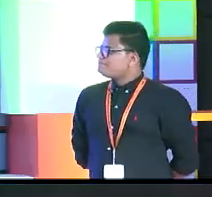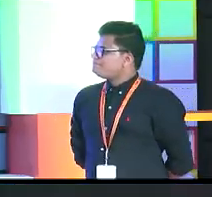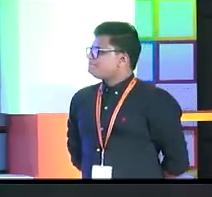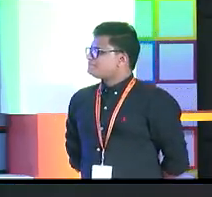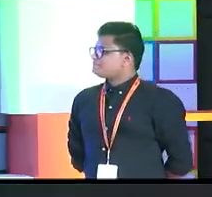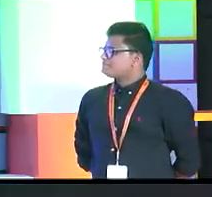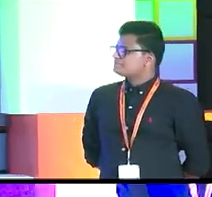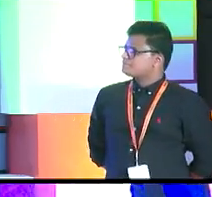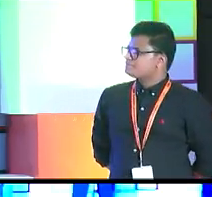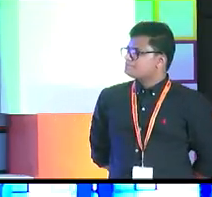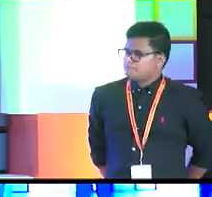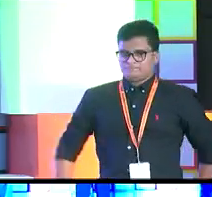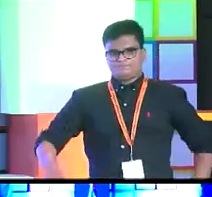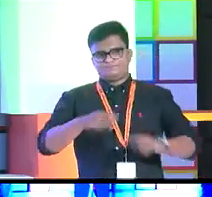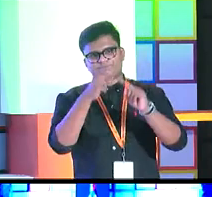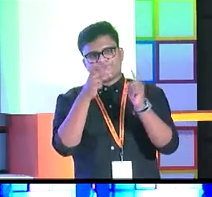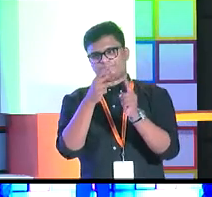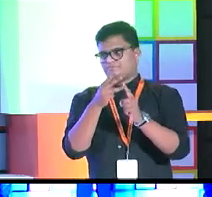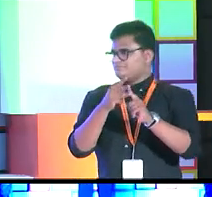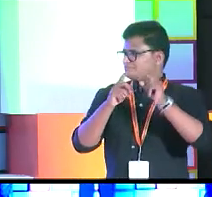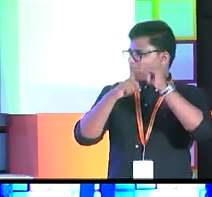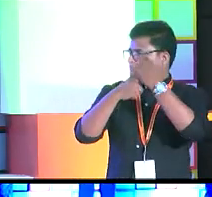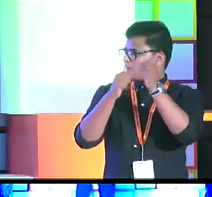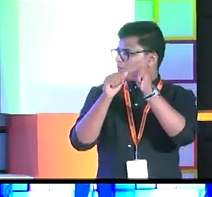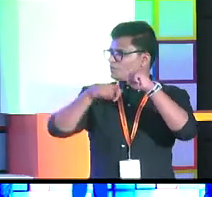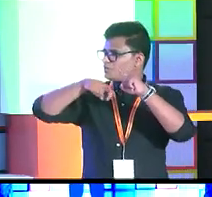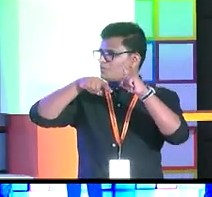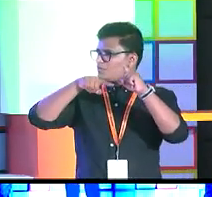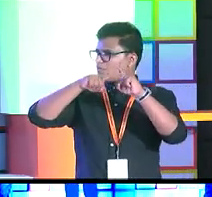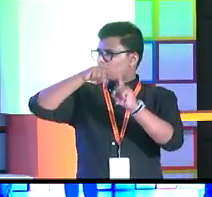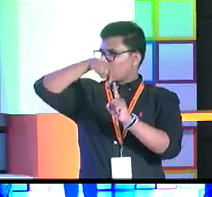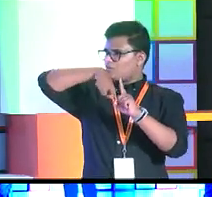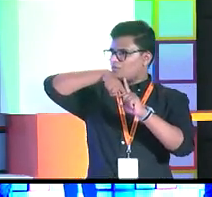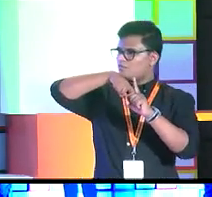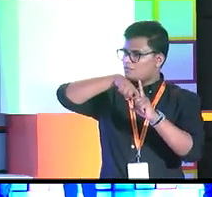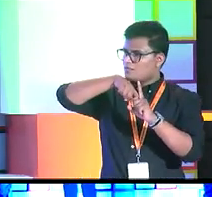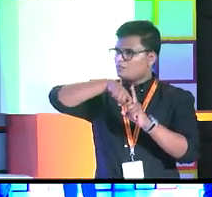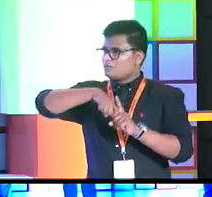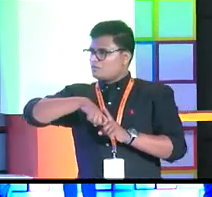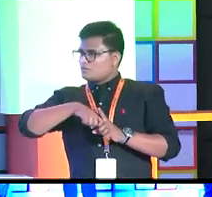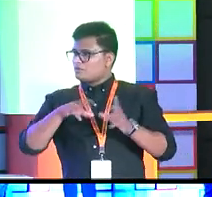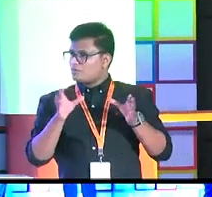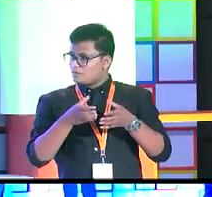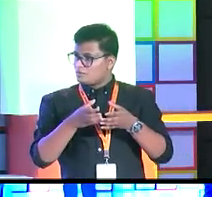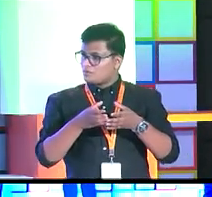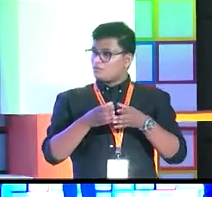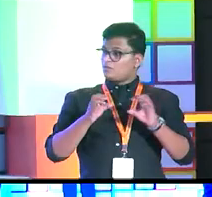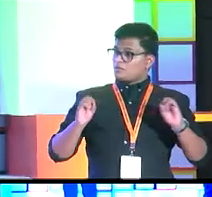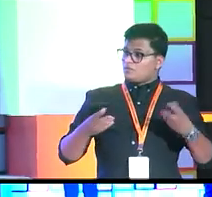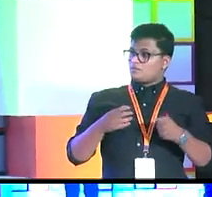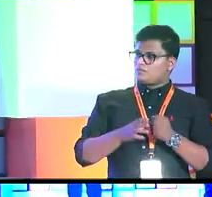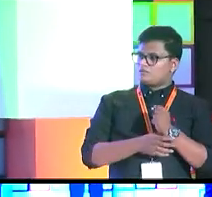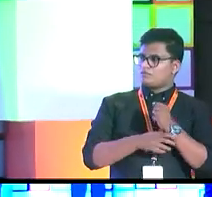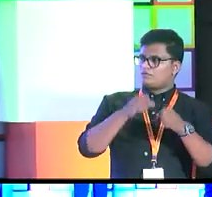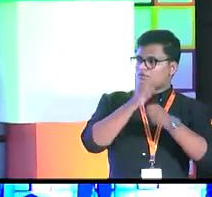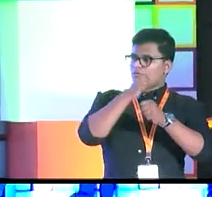The next fellow I would like to call on stage is Prateek. Prateek is a co-founder of an organization called GiftAbled. Millions of persons